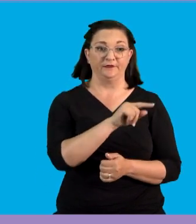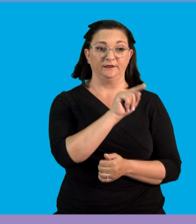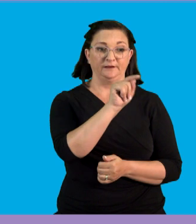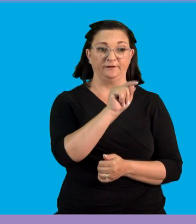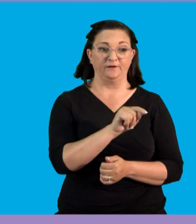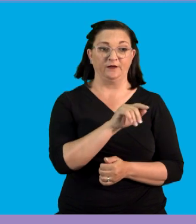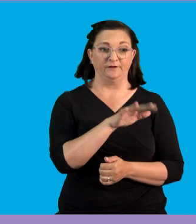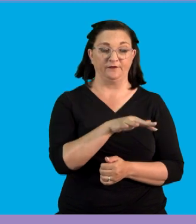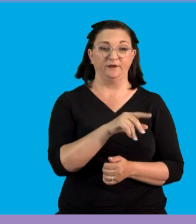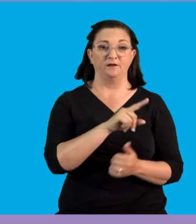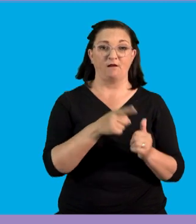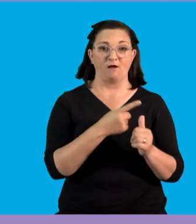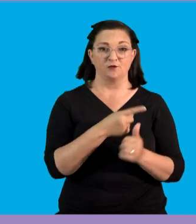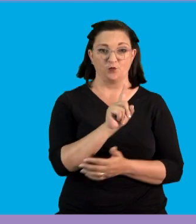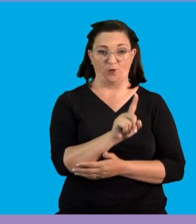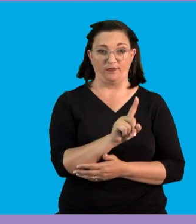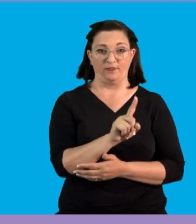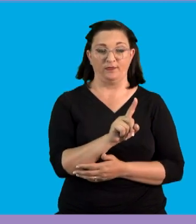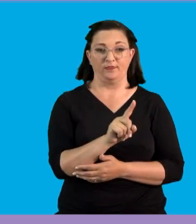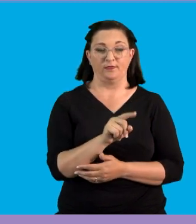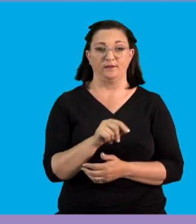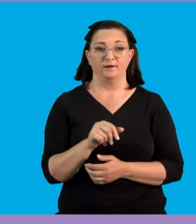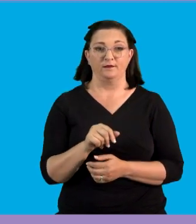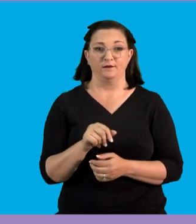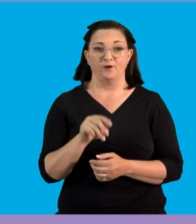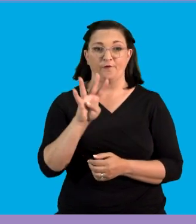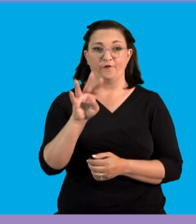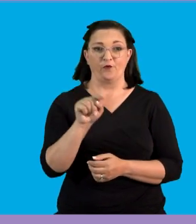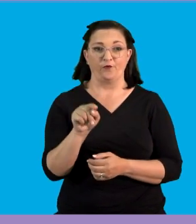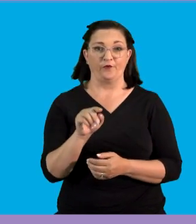divided by 15, we know that is 1. So we have 1 whole and we have